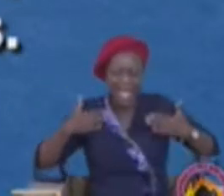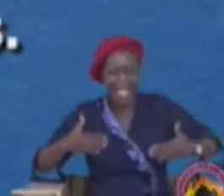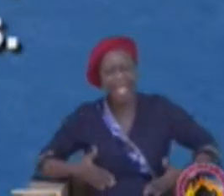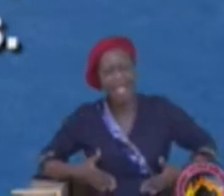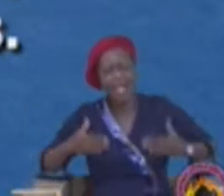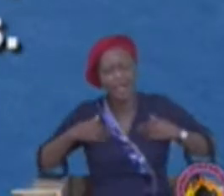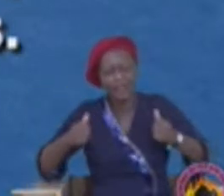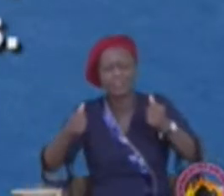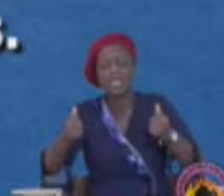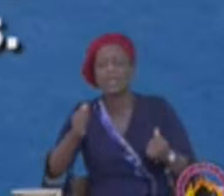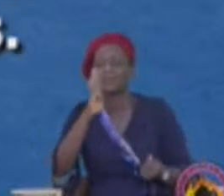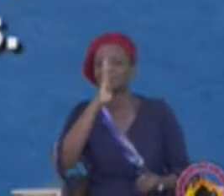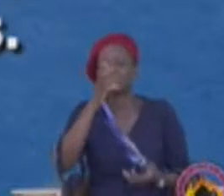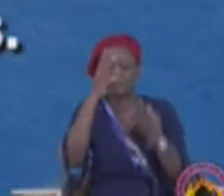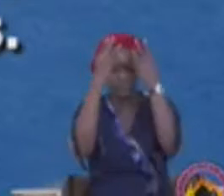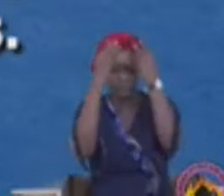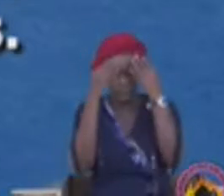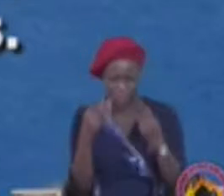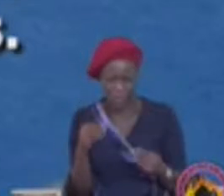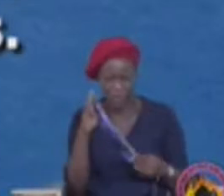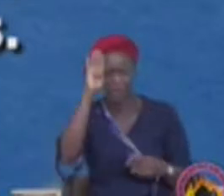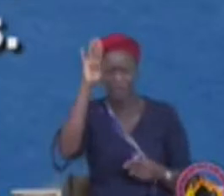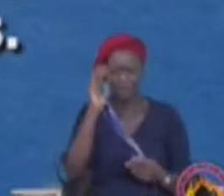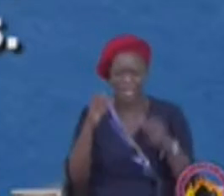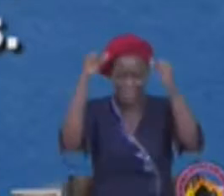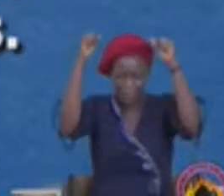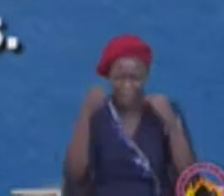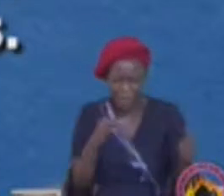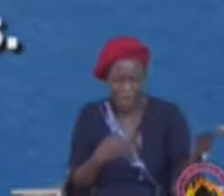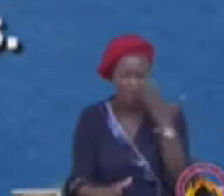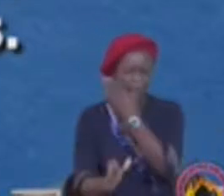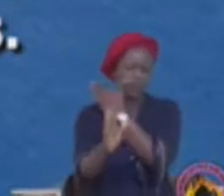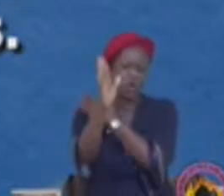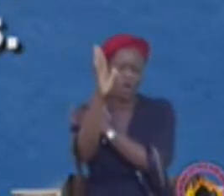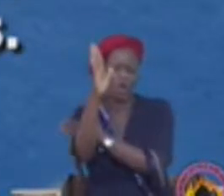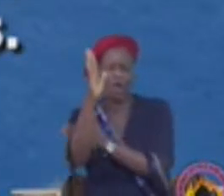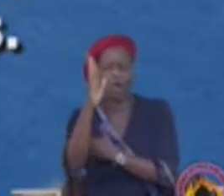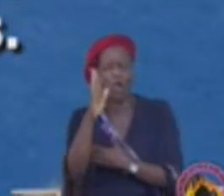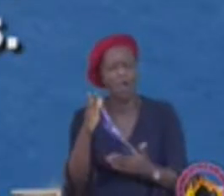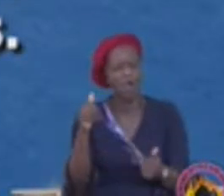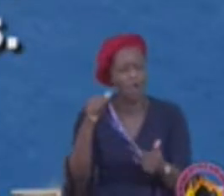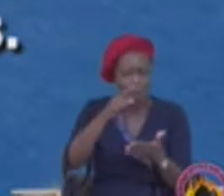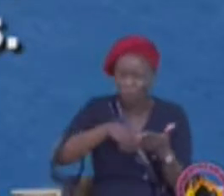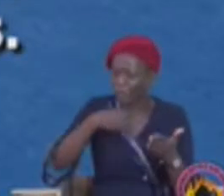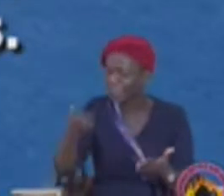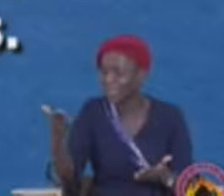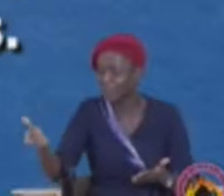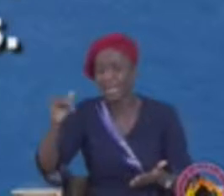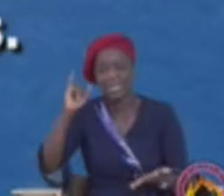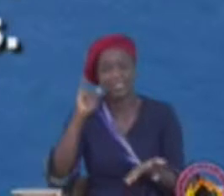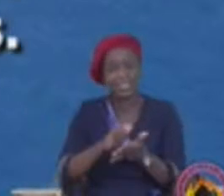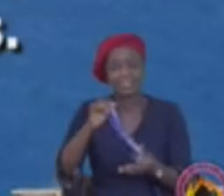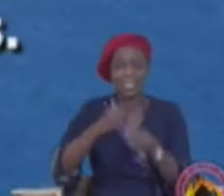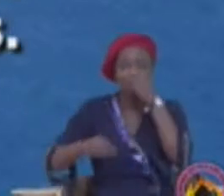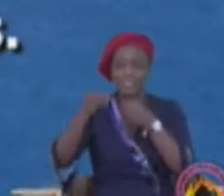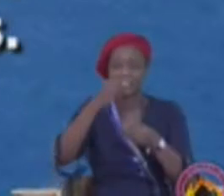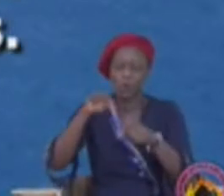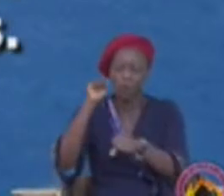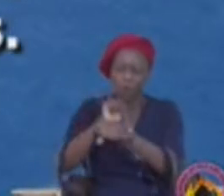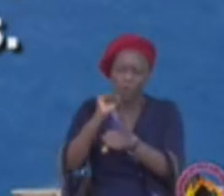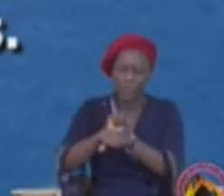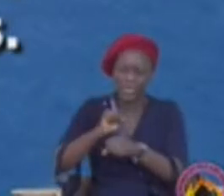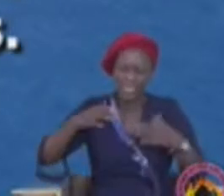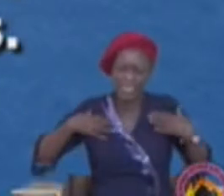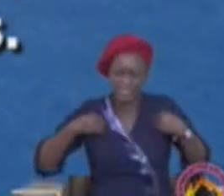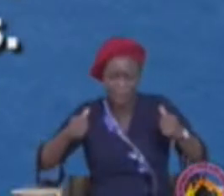be dissolved by the power of God. In the name of Jesus. Whatever I've eaten or swallowed presently working against my